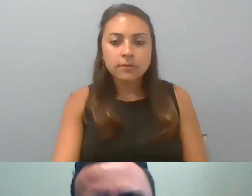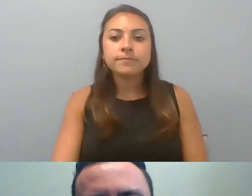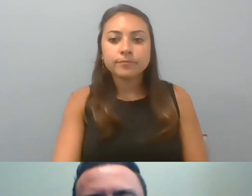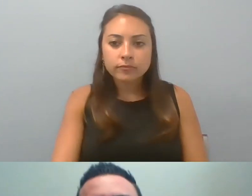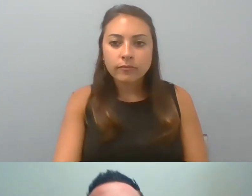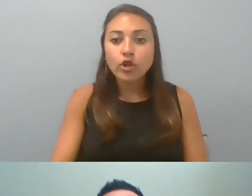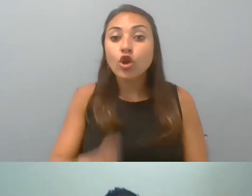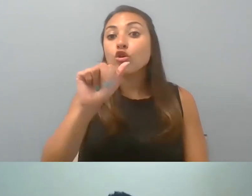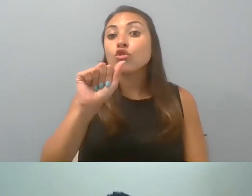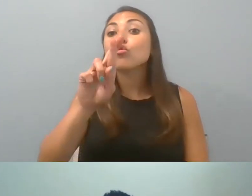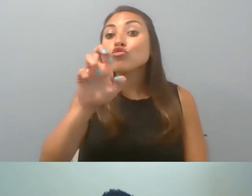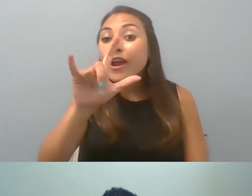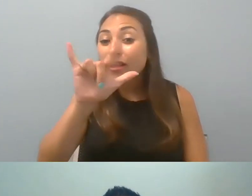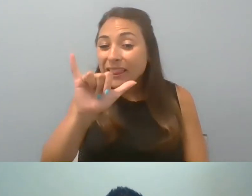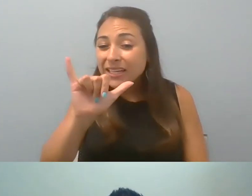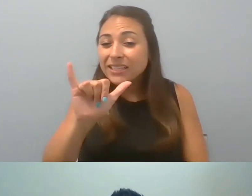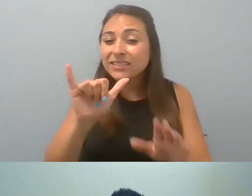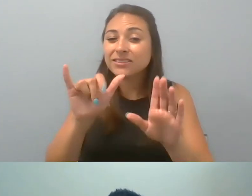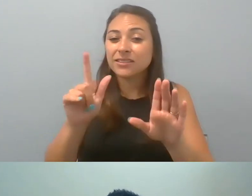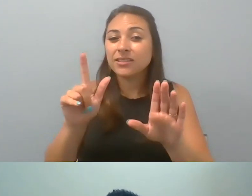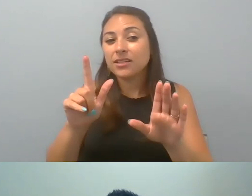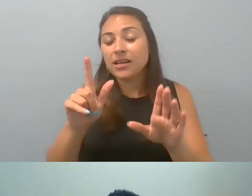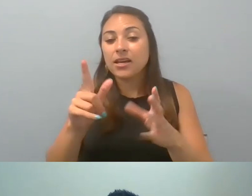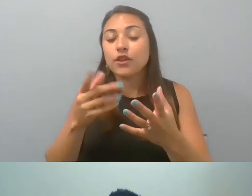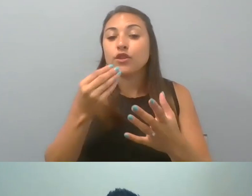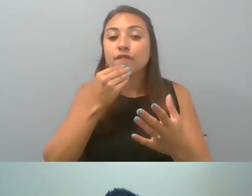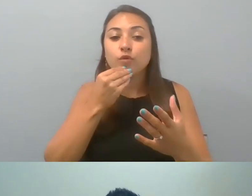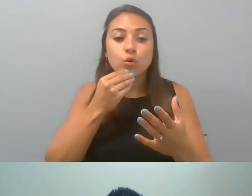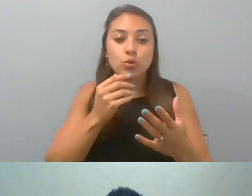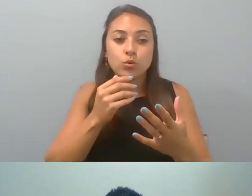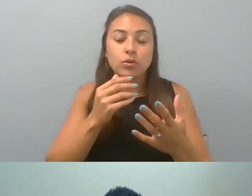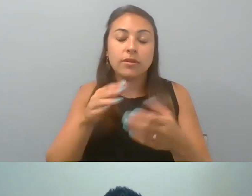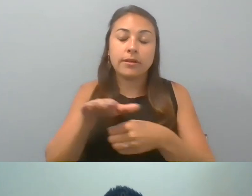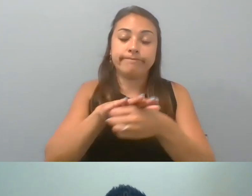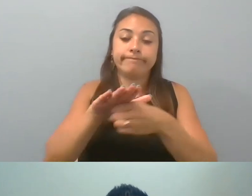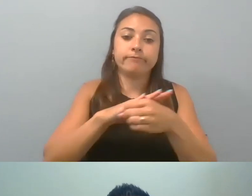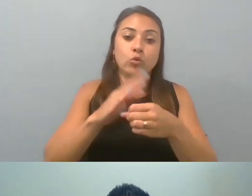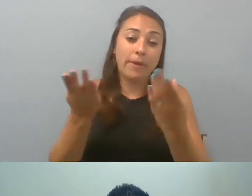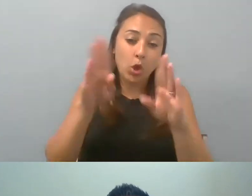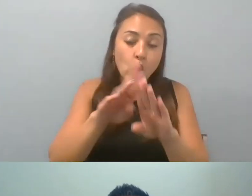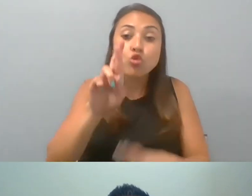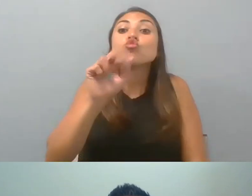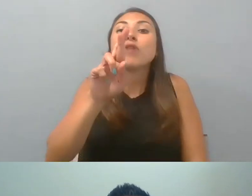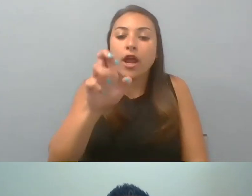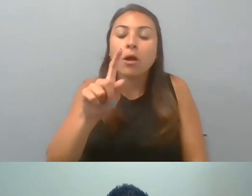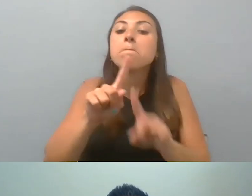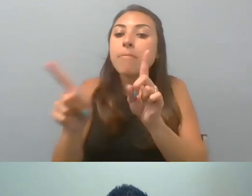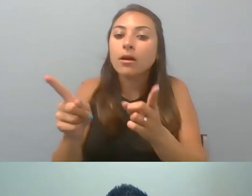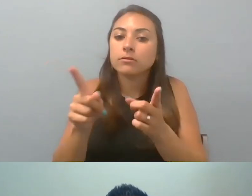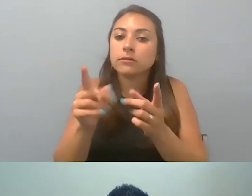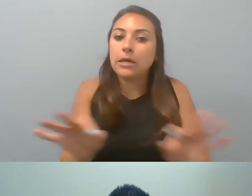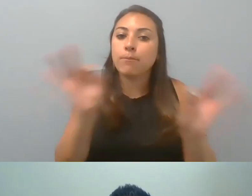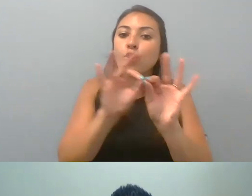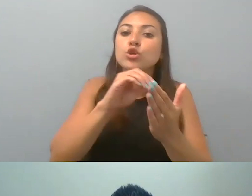are not open at all. So students do need permission to be on campus during those windows of time.